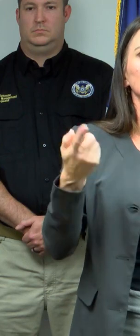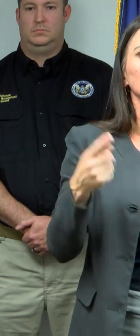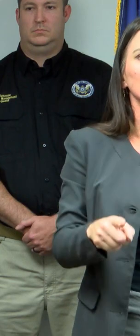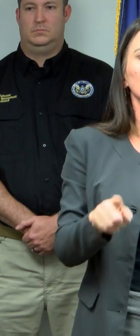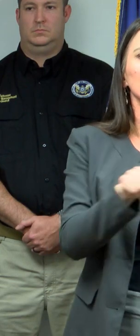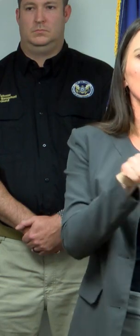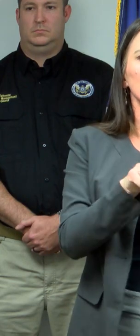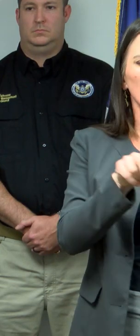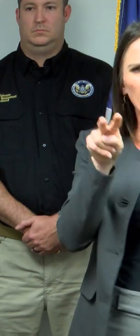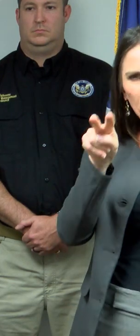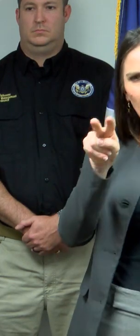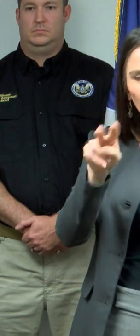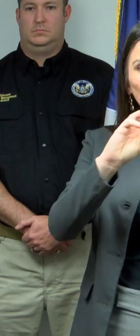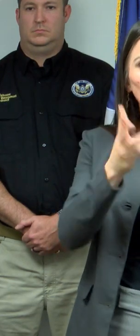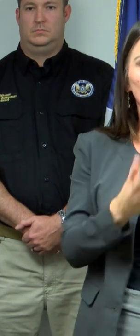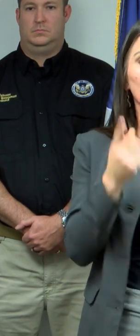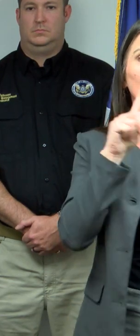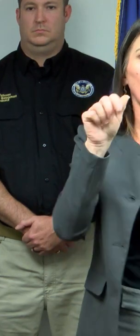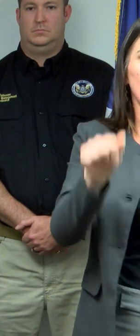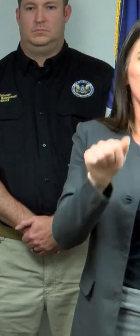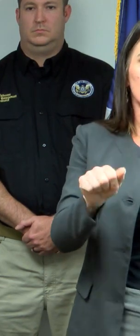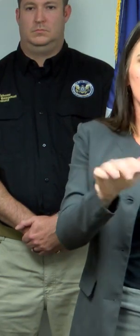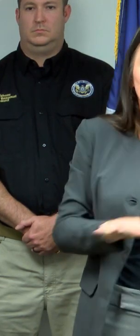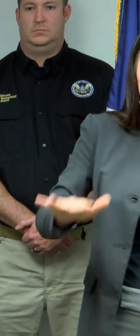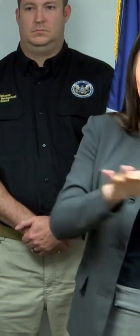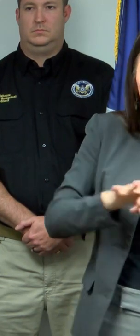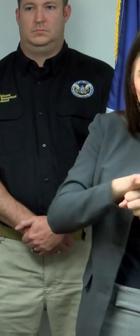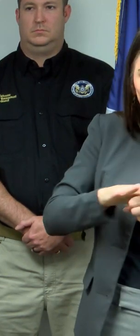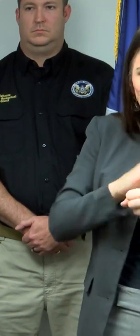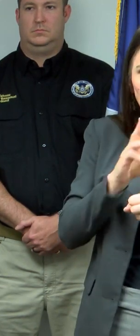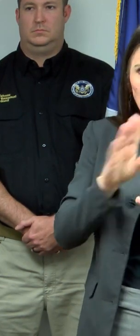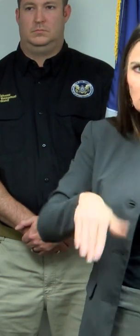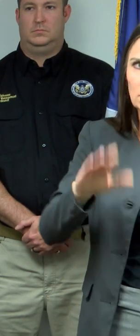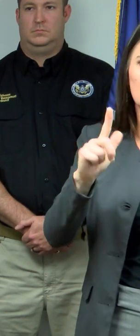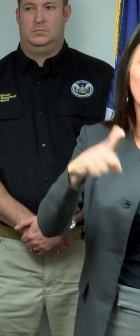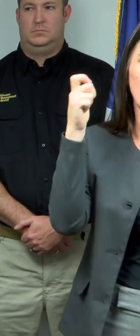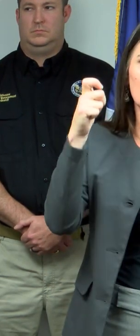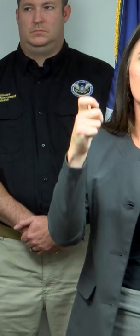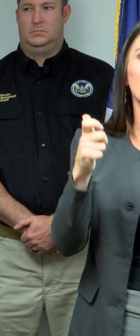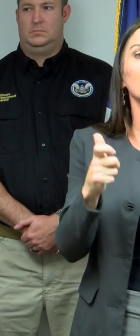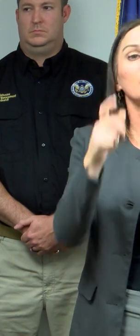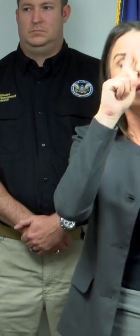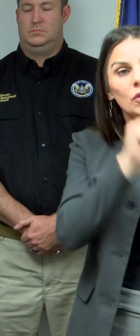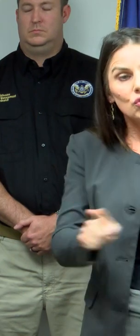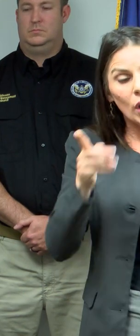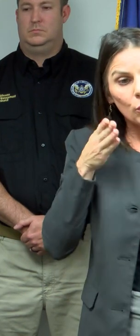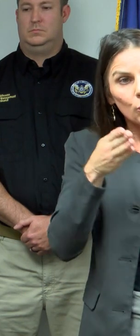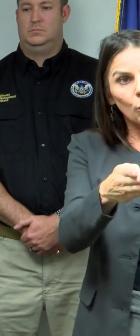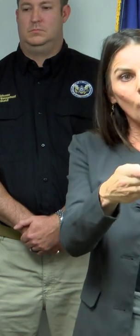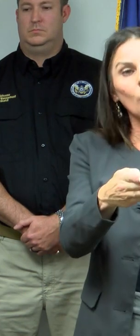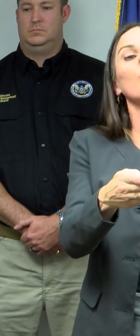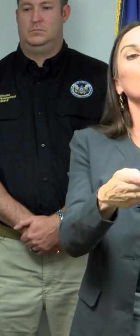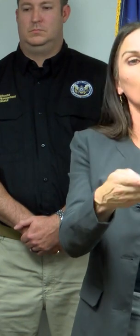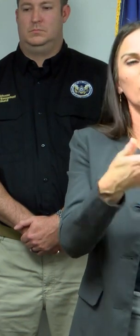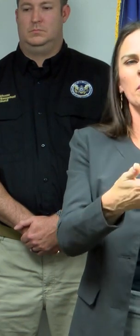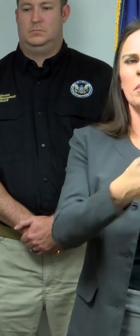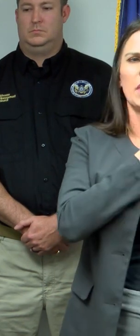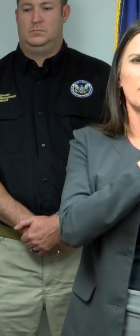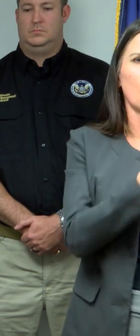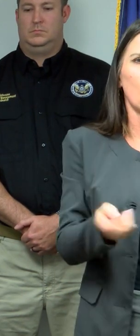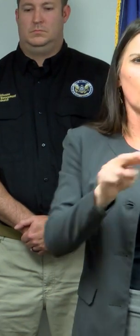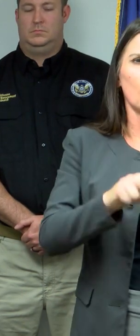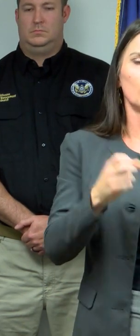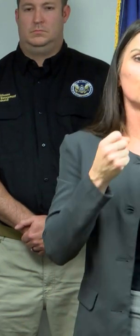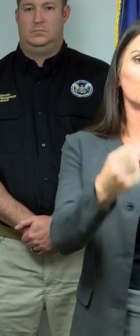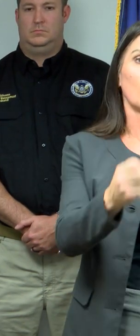the weather for possibility of localized flash flooding. Please check the road and weather conditions before you're